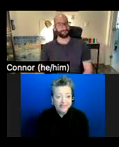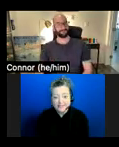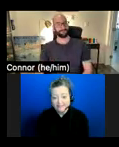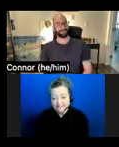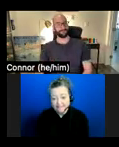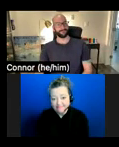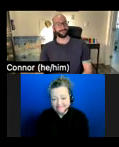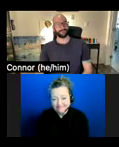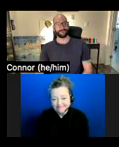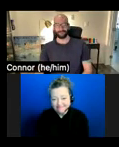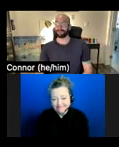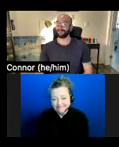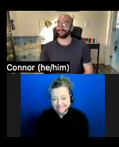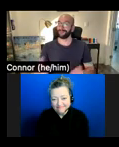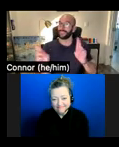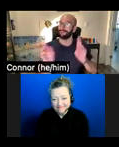there it is.